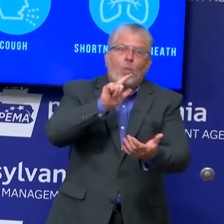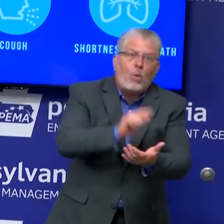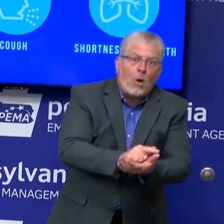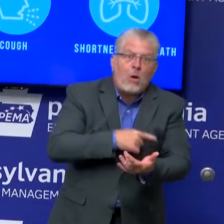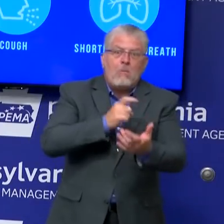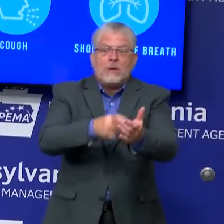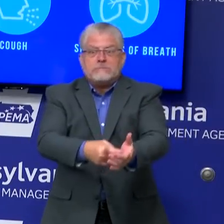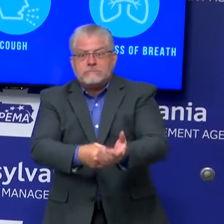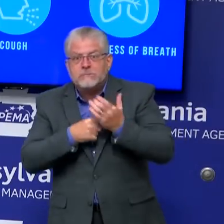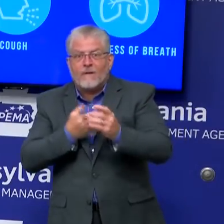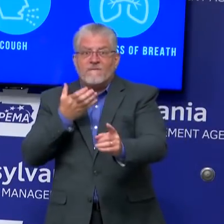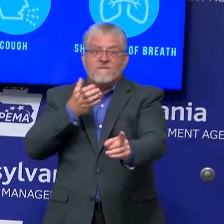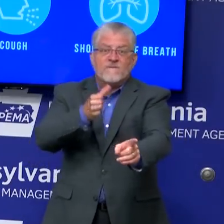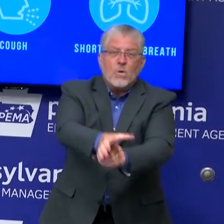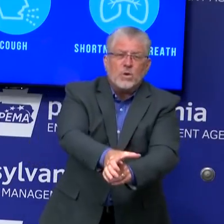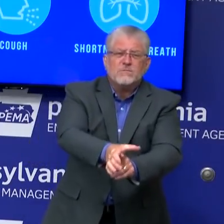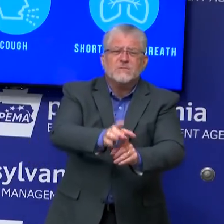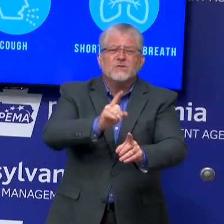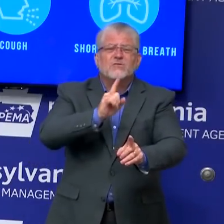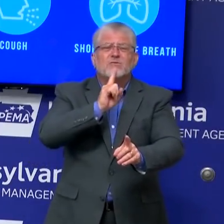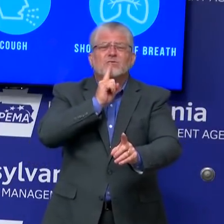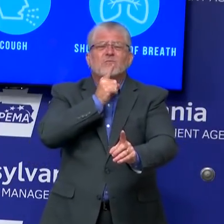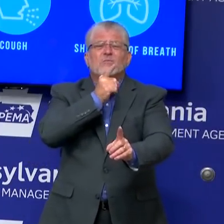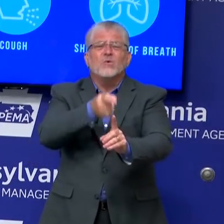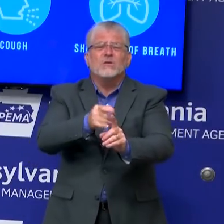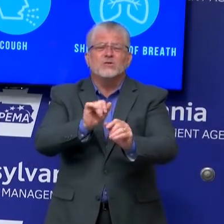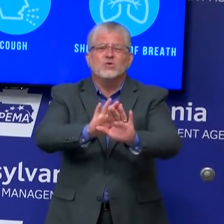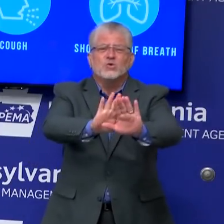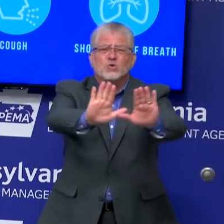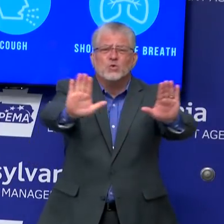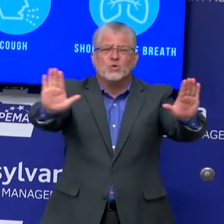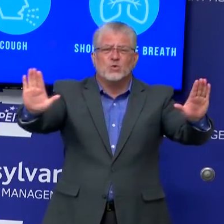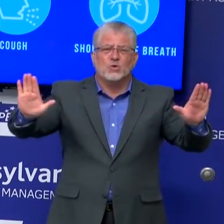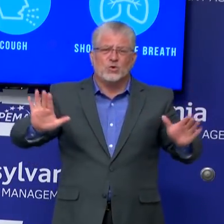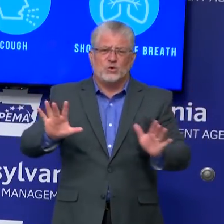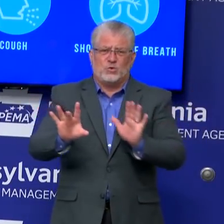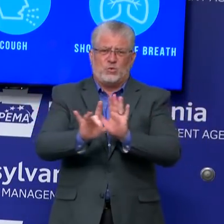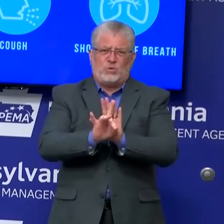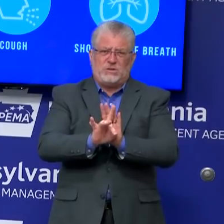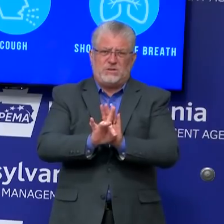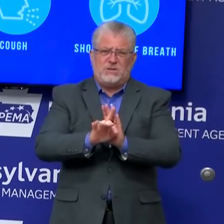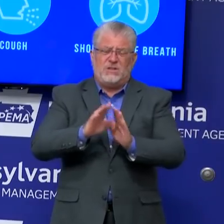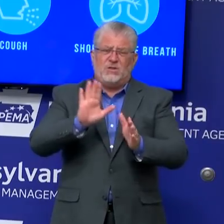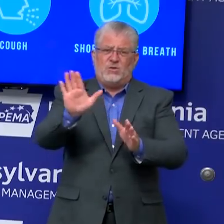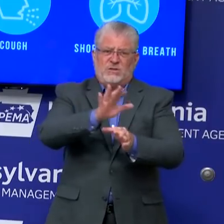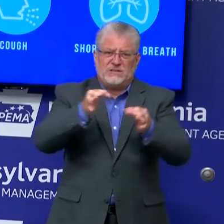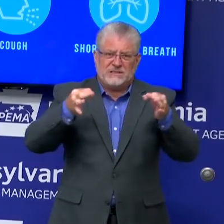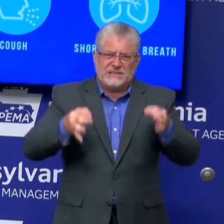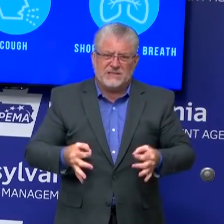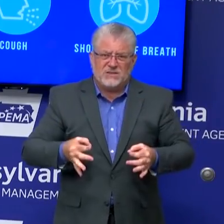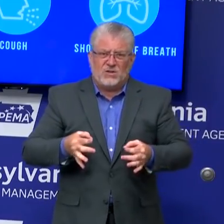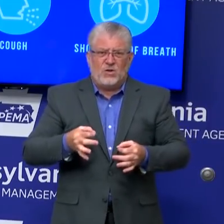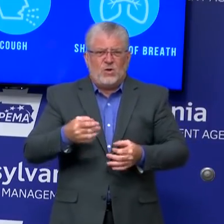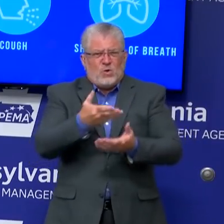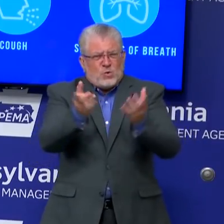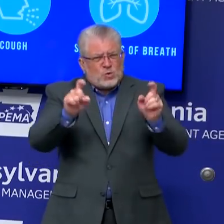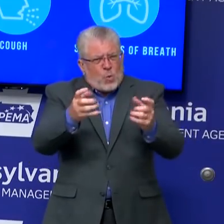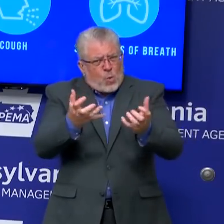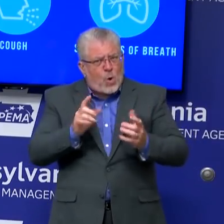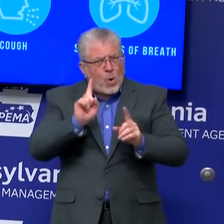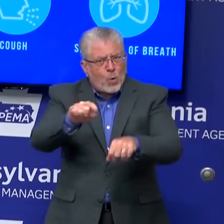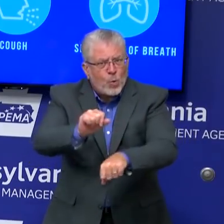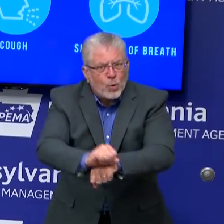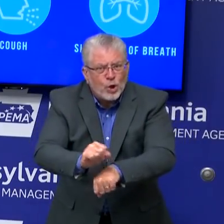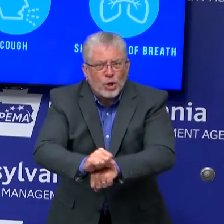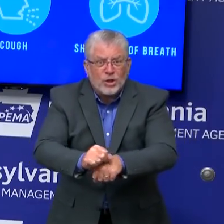also about your choices. Pennsylvanians want to be at work. Pennsylvanian children